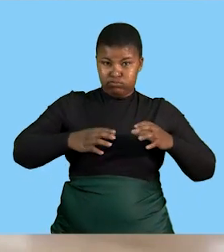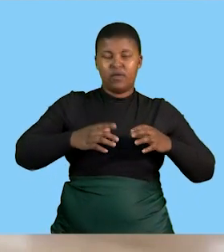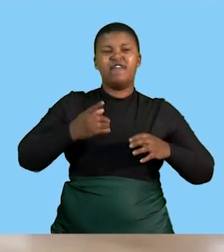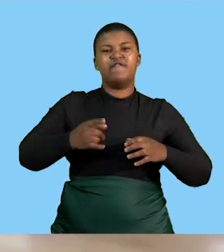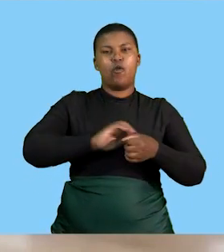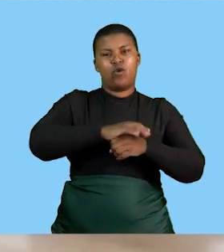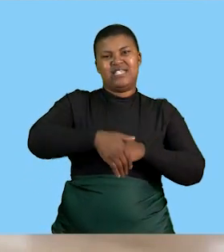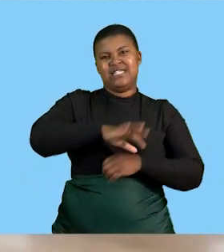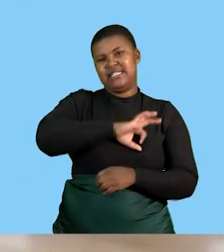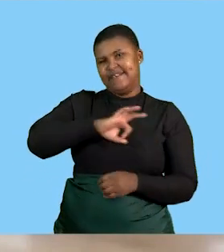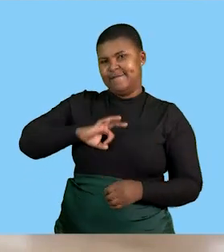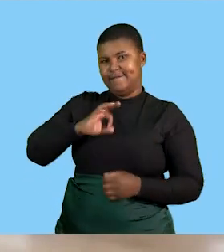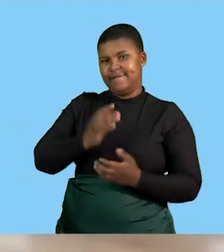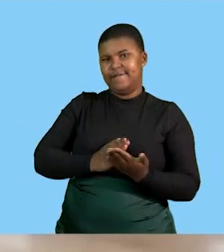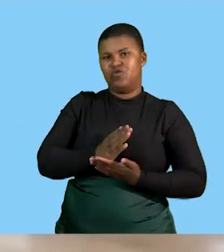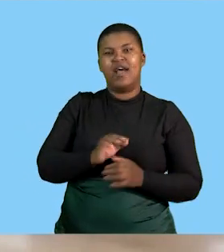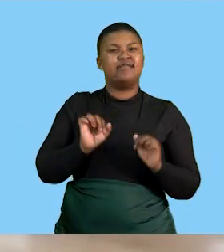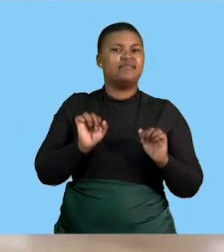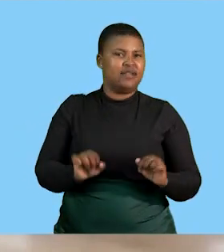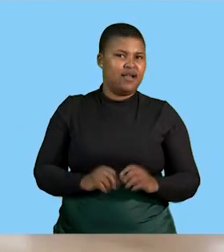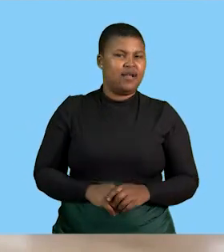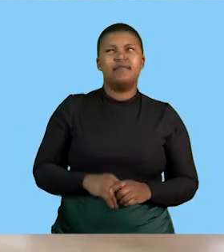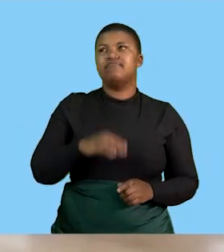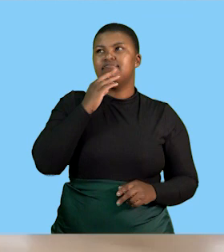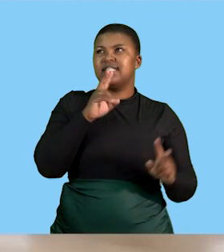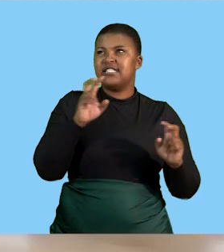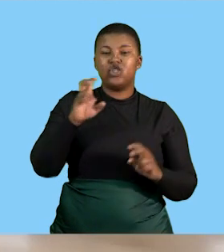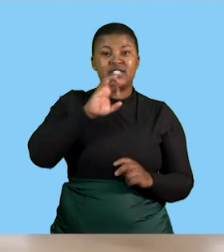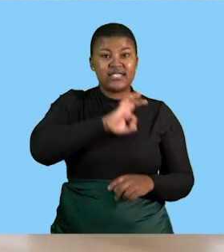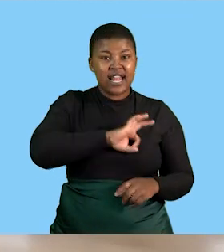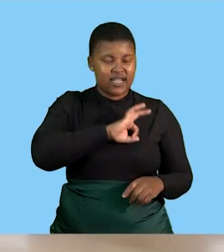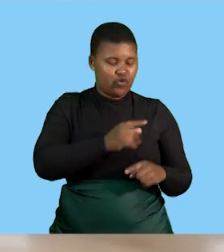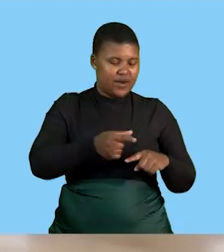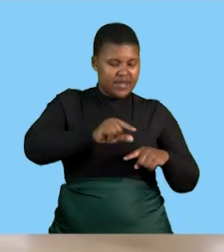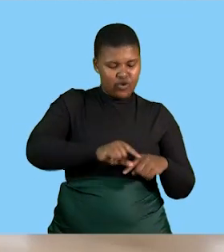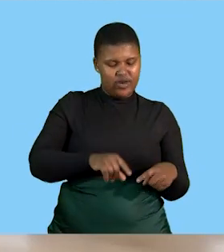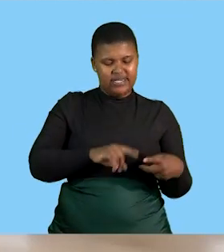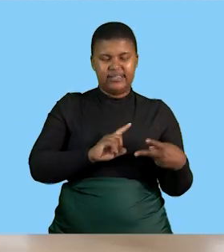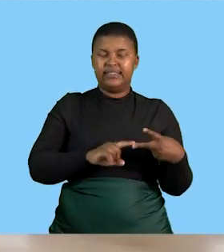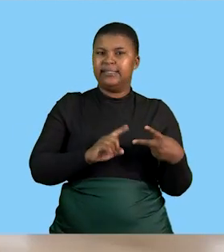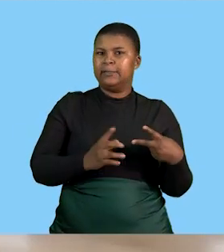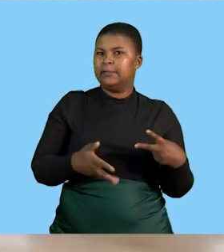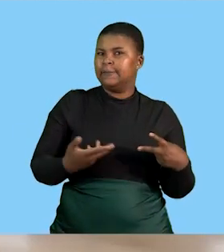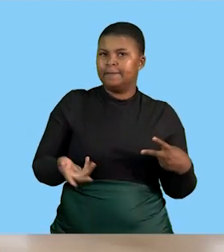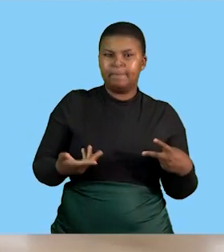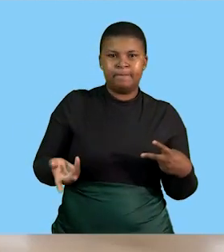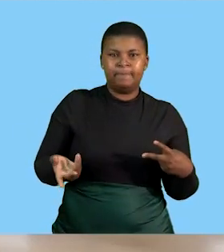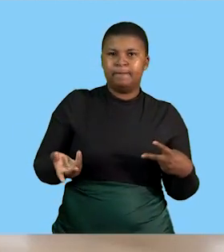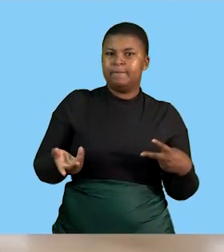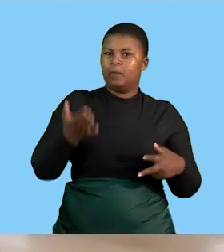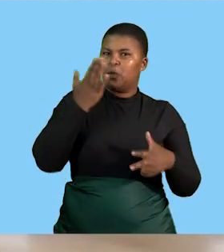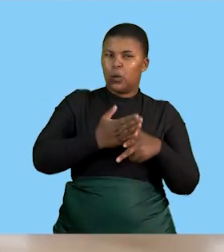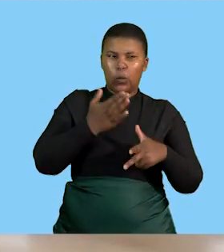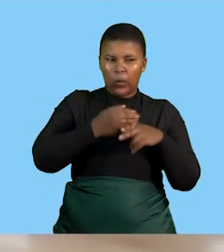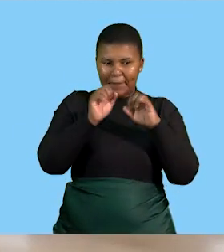employees' rights. So they will address issues like salary increases or even working conditions